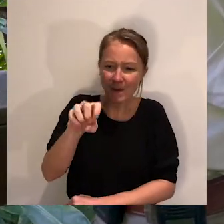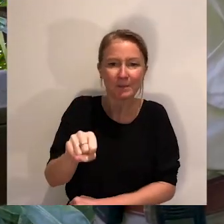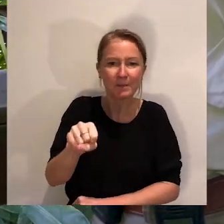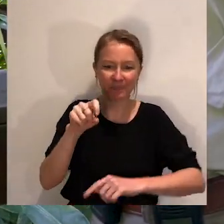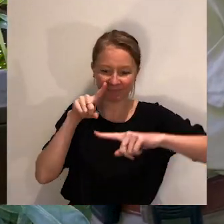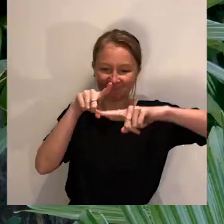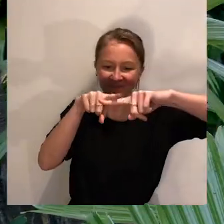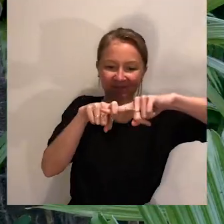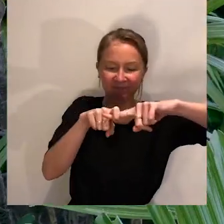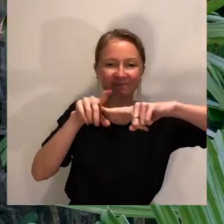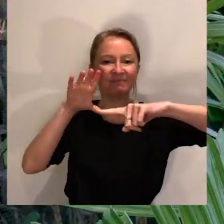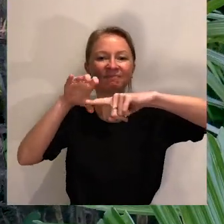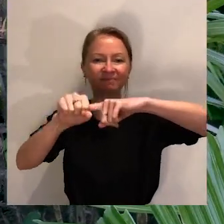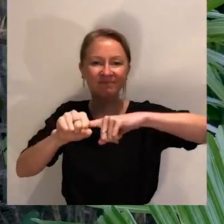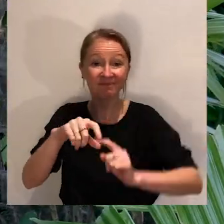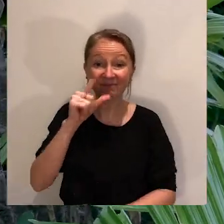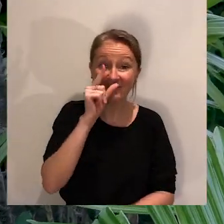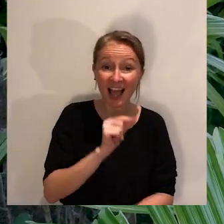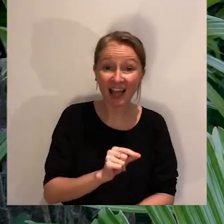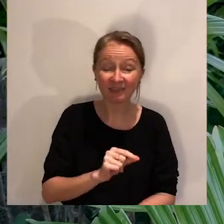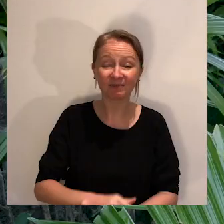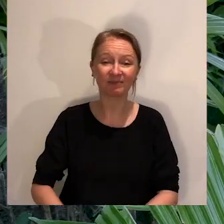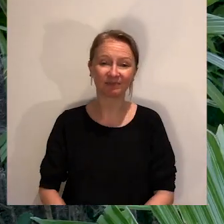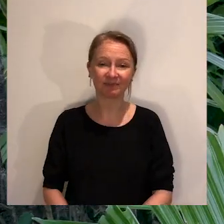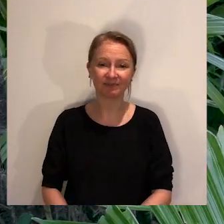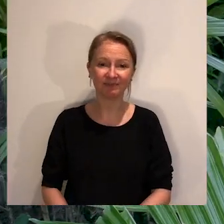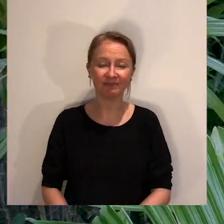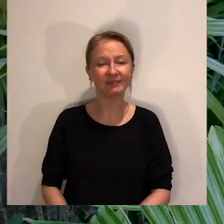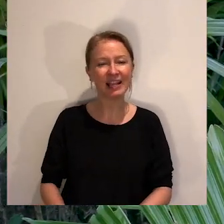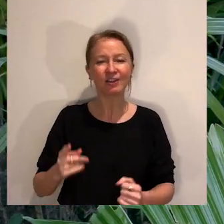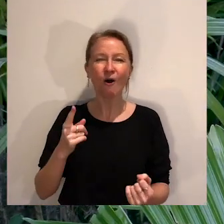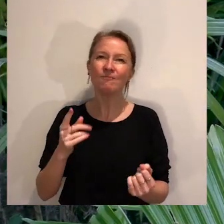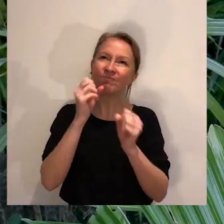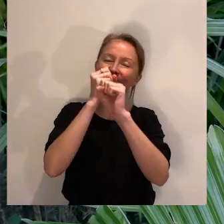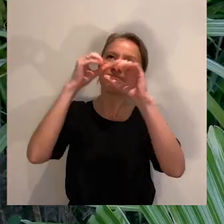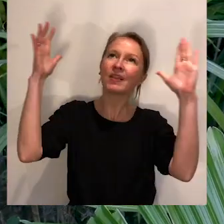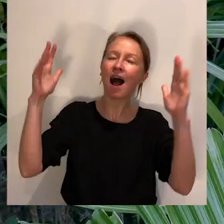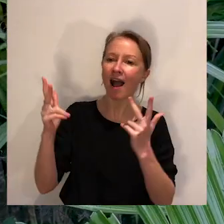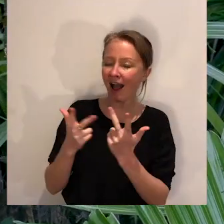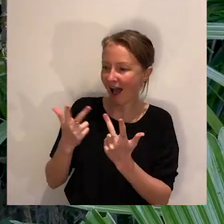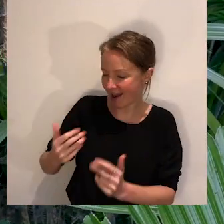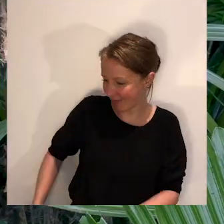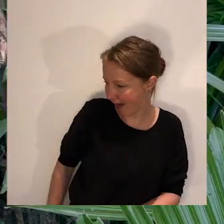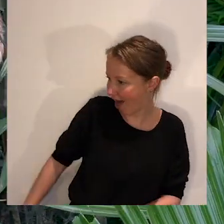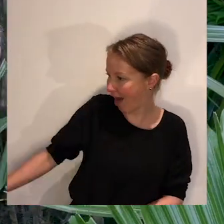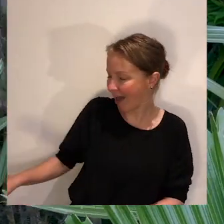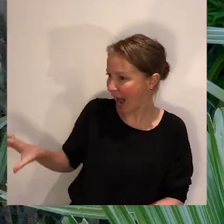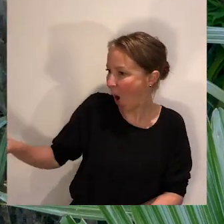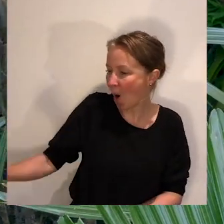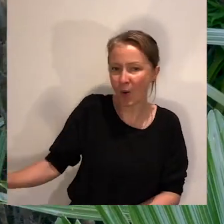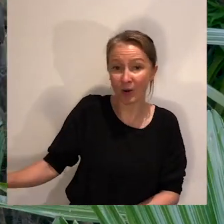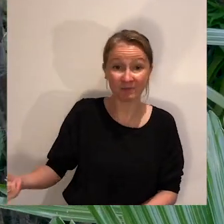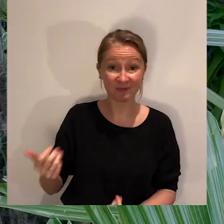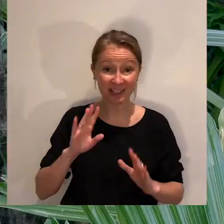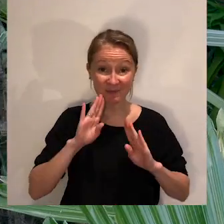can use it for. So just imagine an arm or a hand coming off there, and you can do whatever you want with it. It's really